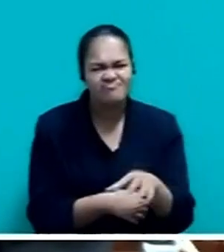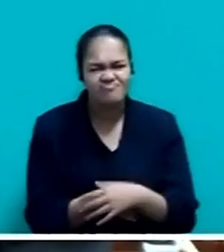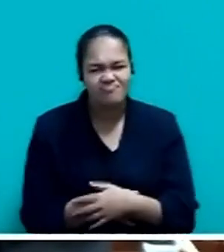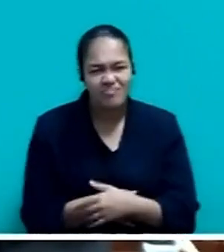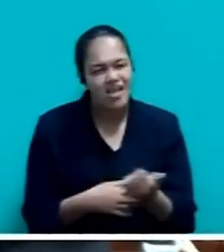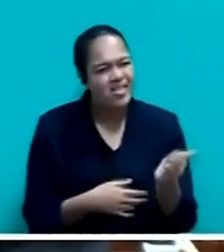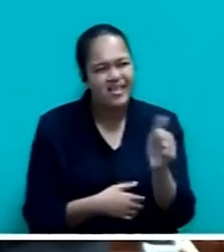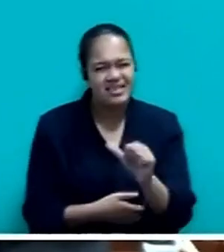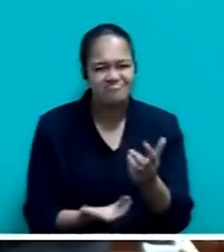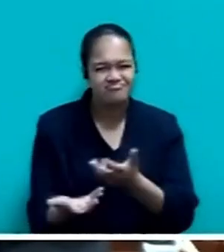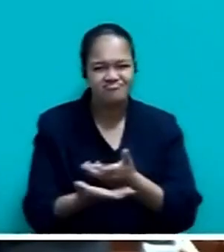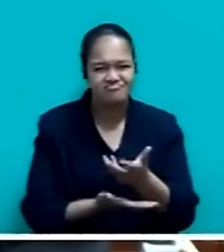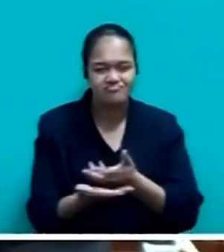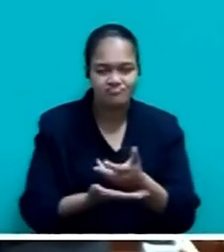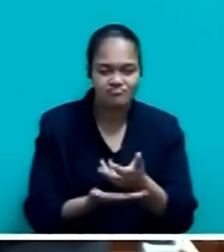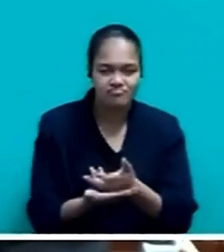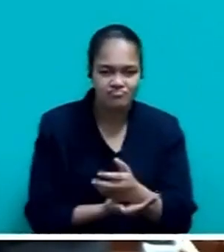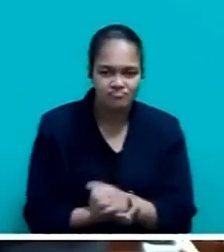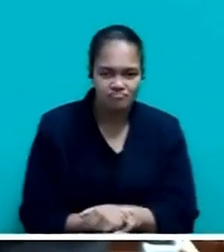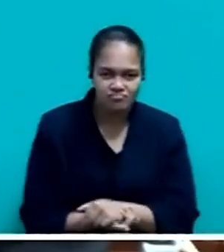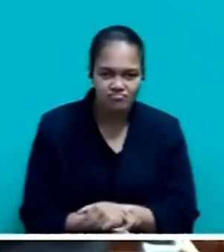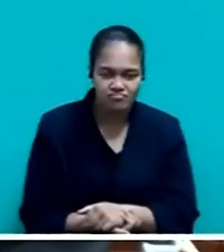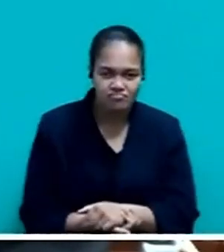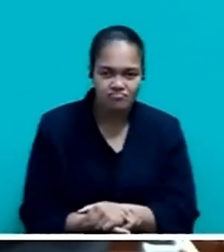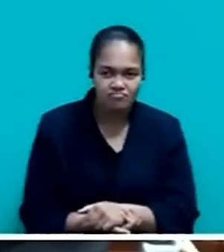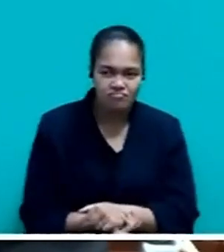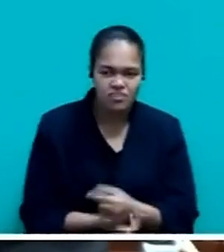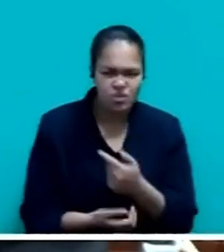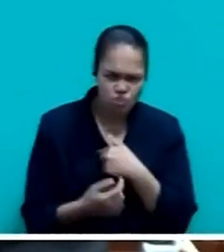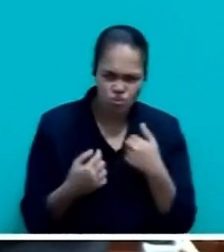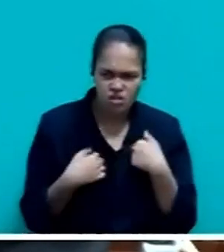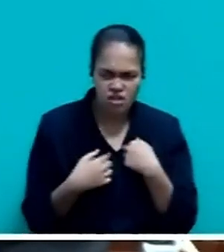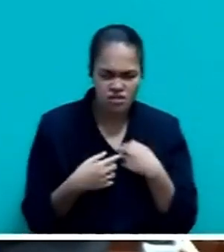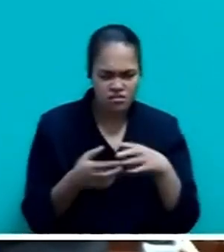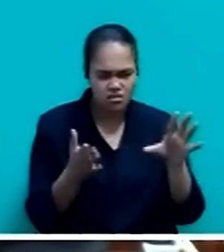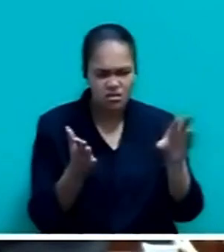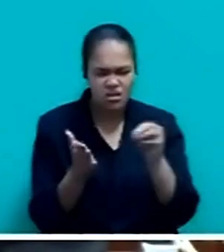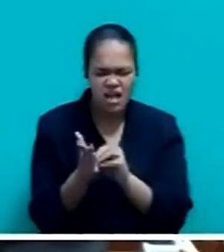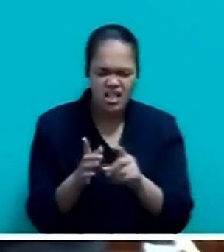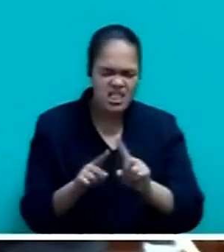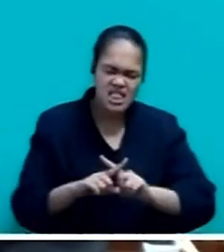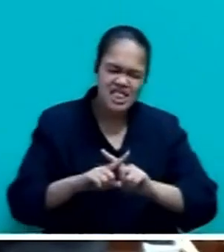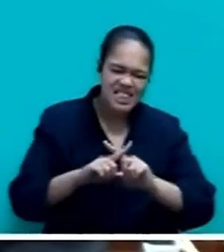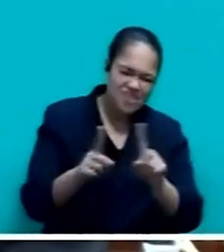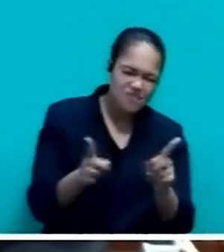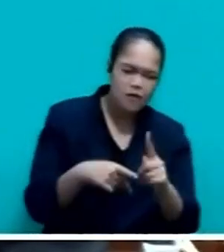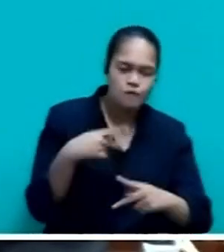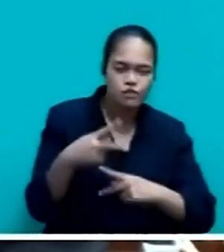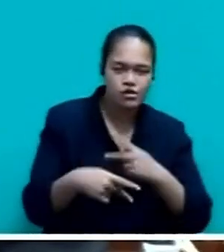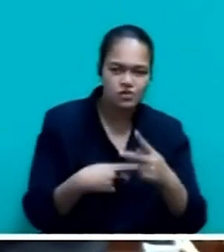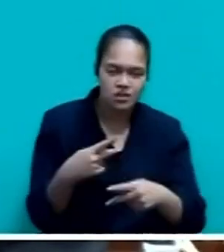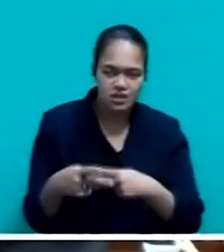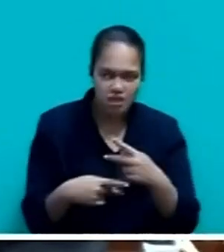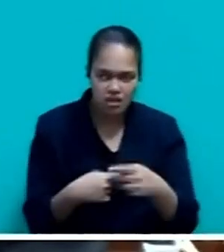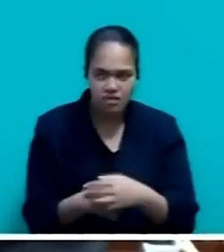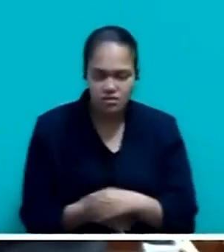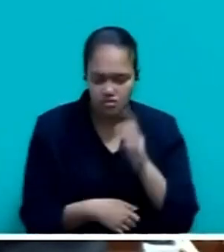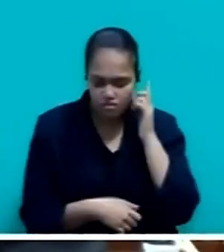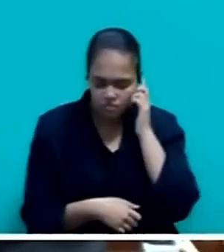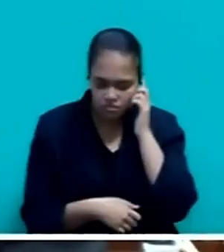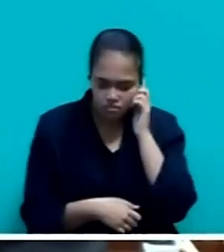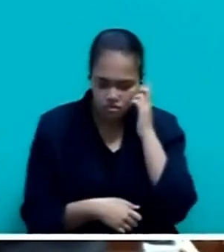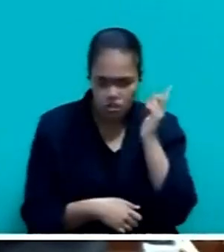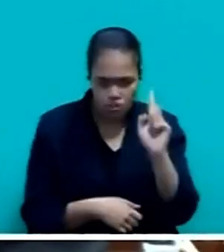any consultation at all. In fact, we have adopted a slightly different process in the sense that those laws